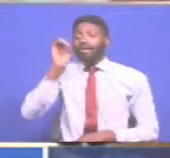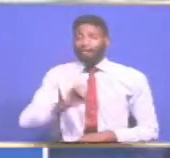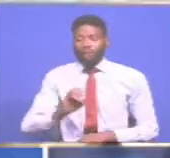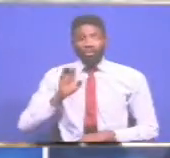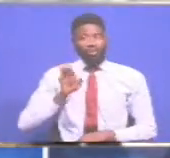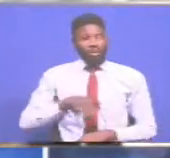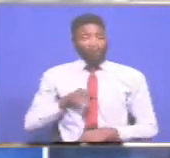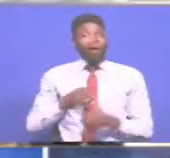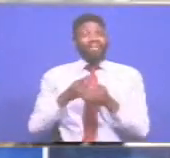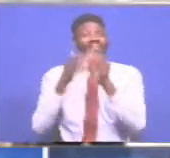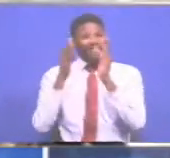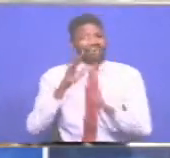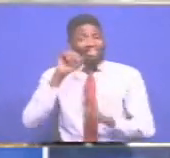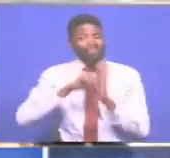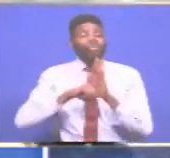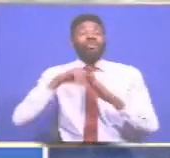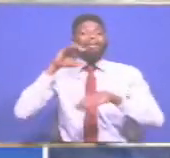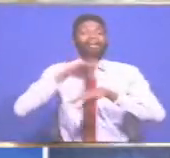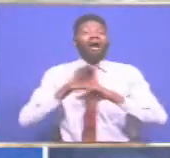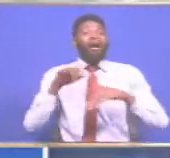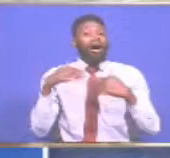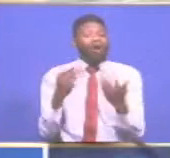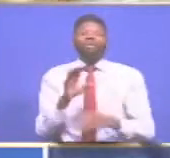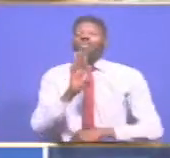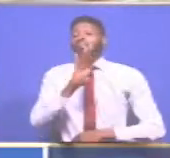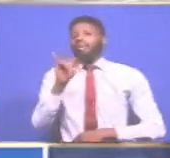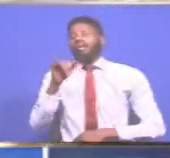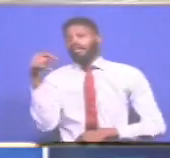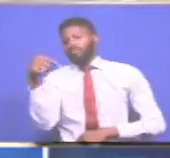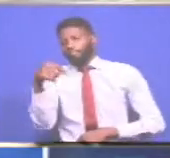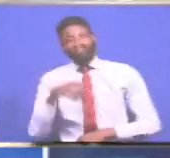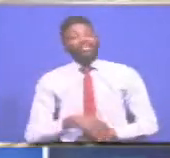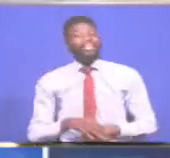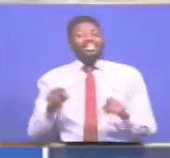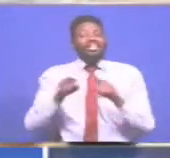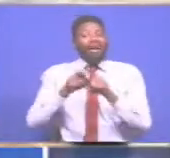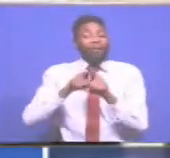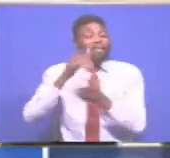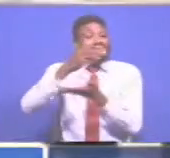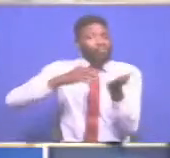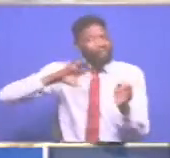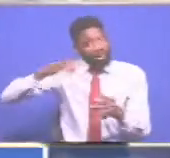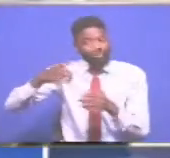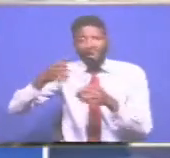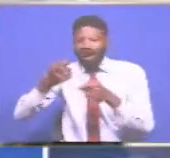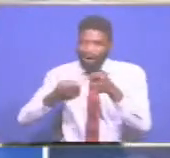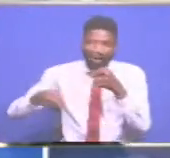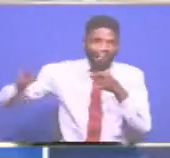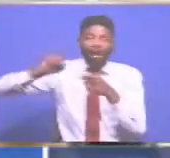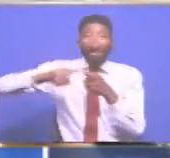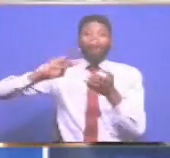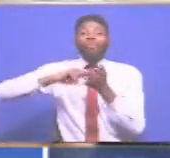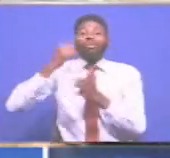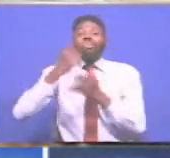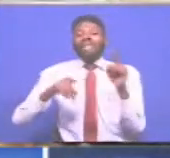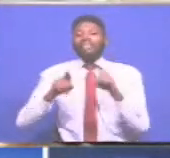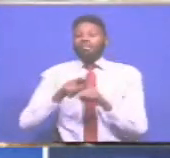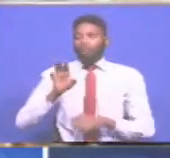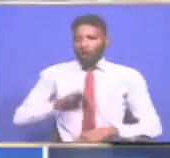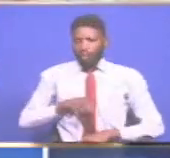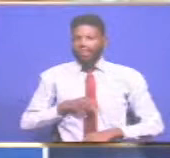get it through BBI. Pia vile tumeongezewa constituency. That means that even as women, we have the